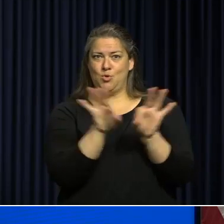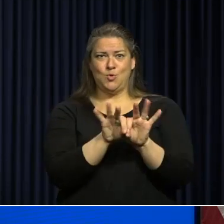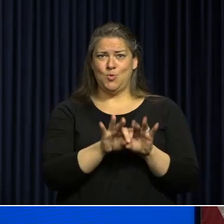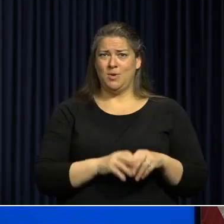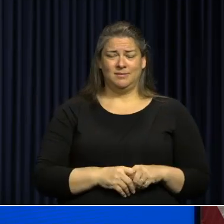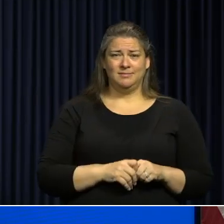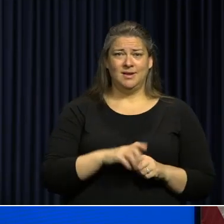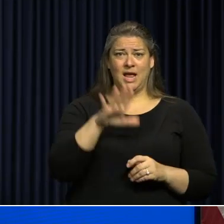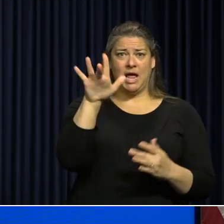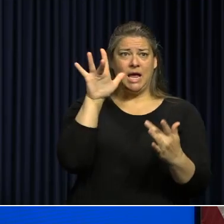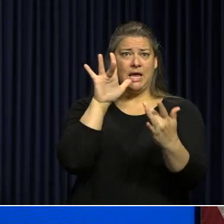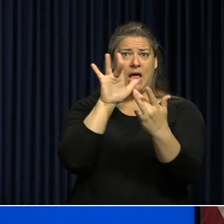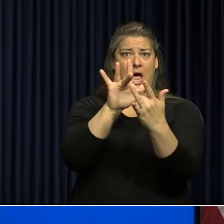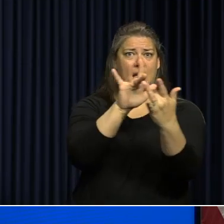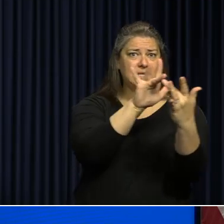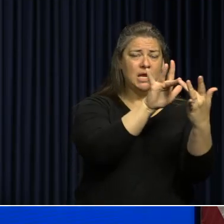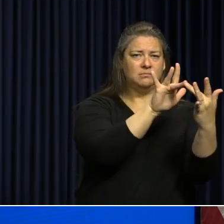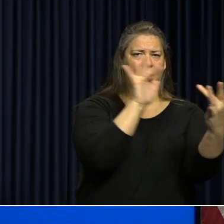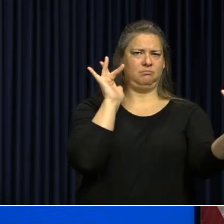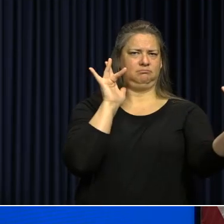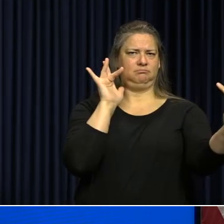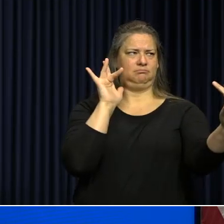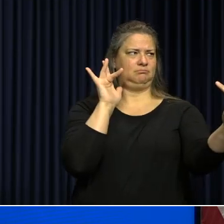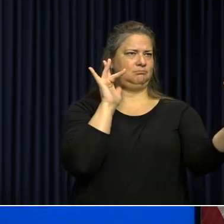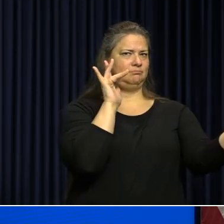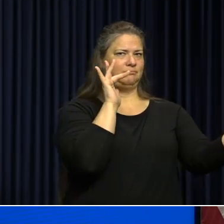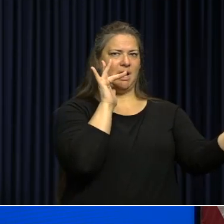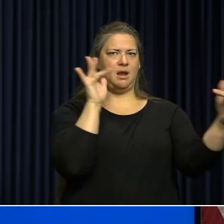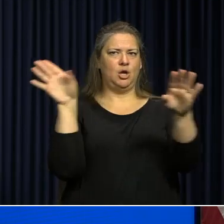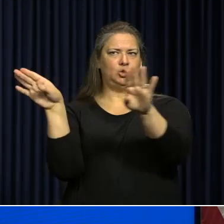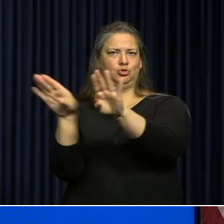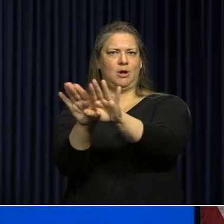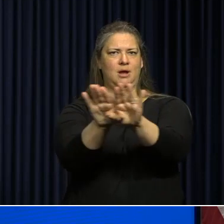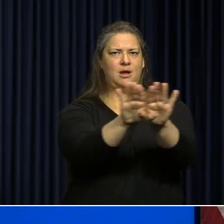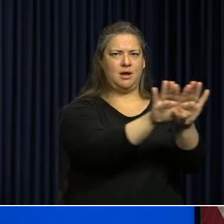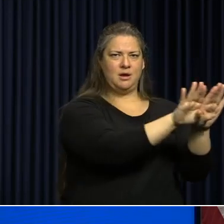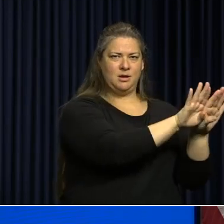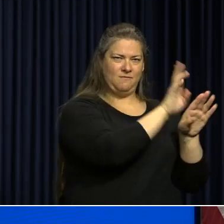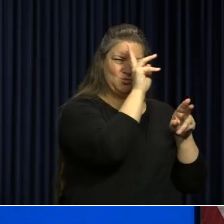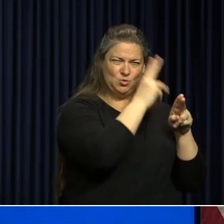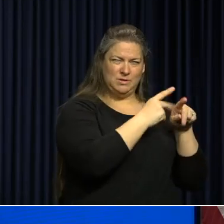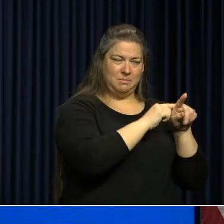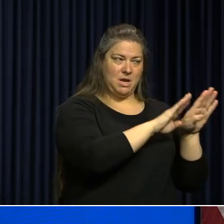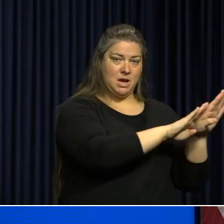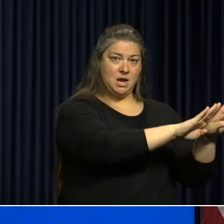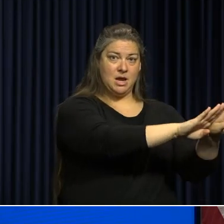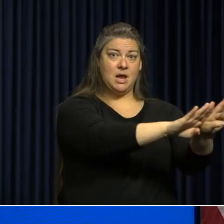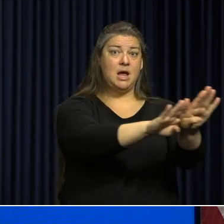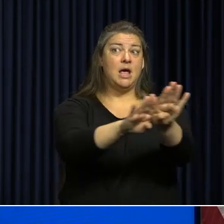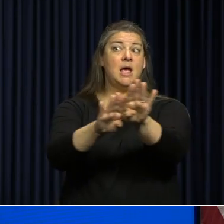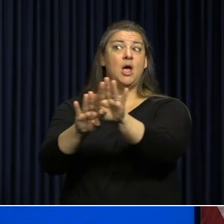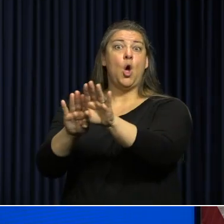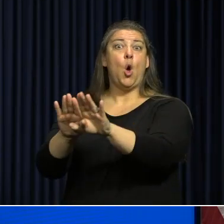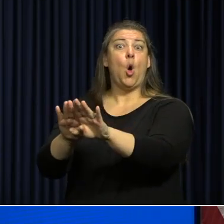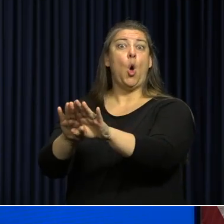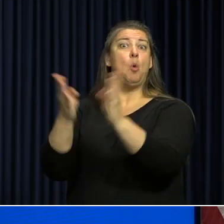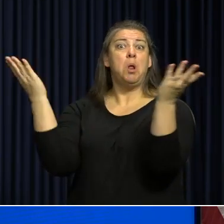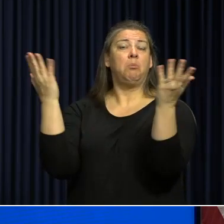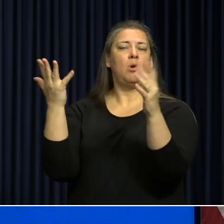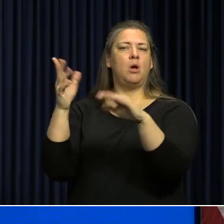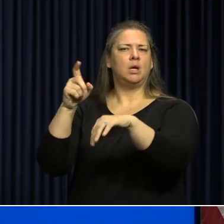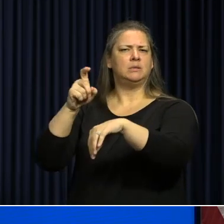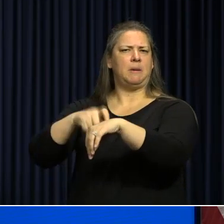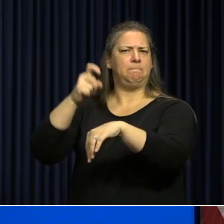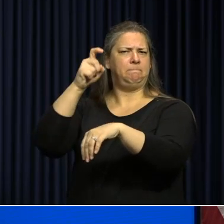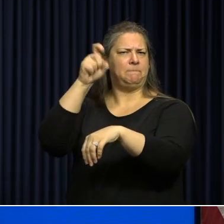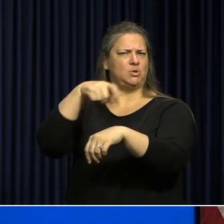cut contacts and you shut things down for a period of time, and number two, that you have to have the right timing to reopen them. None of